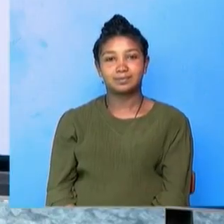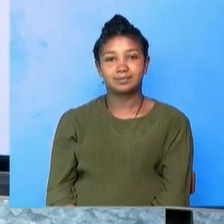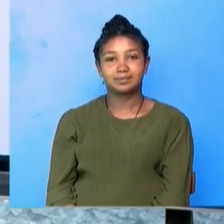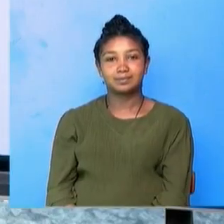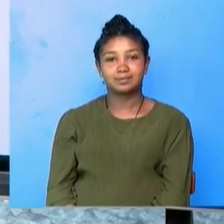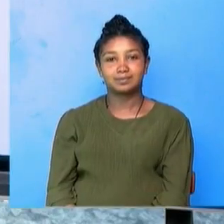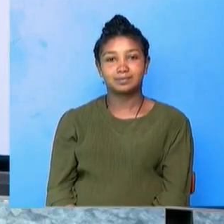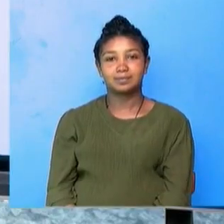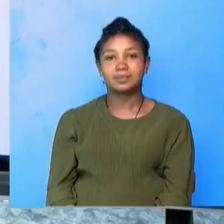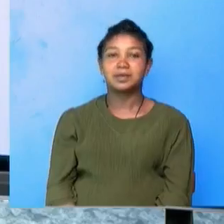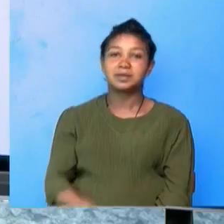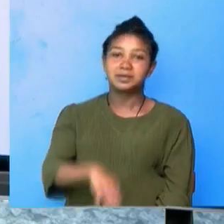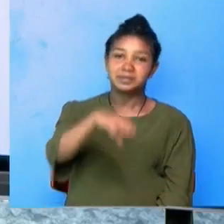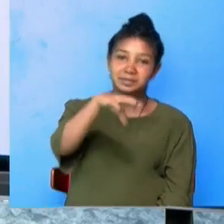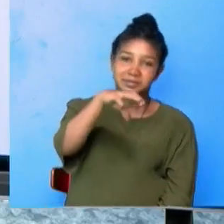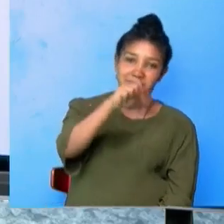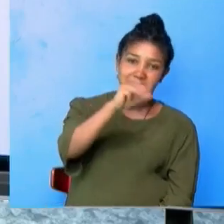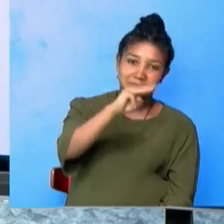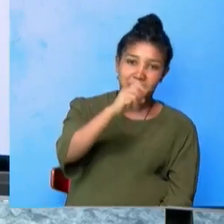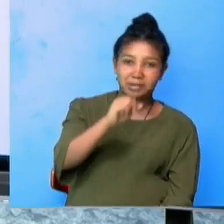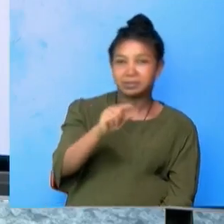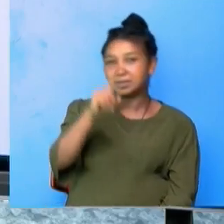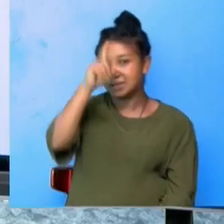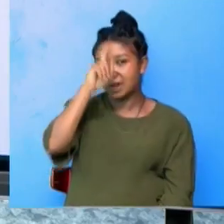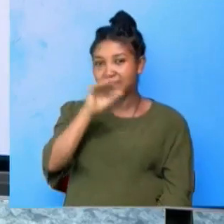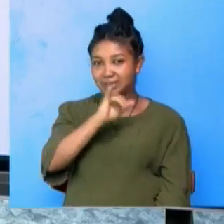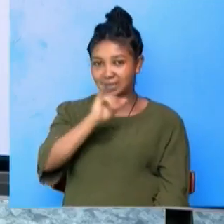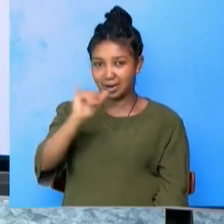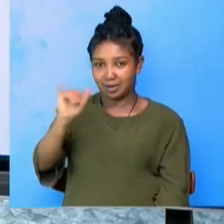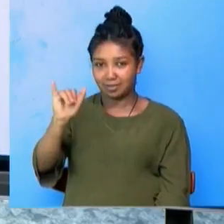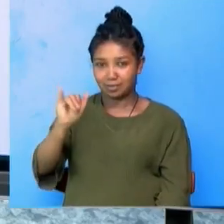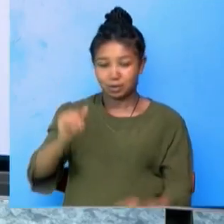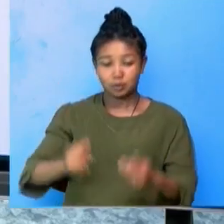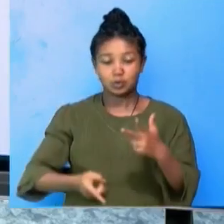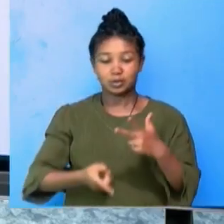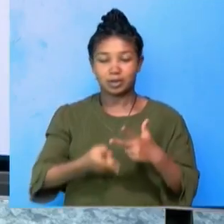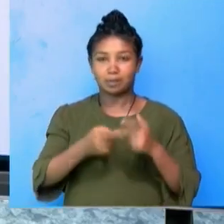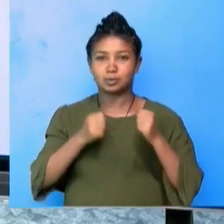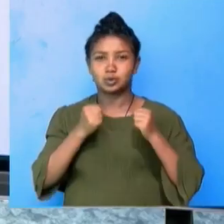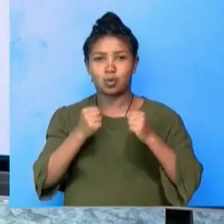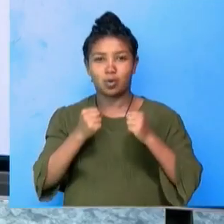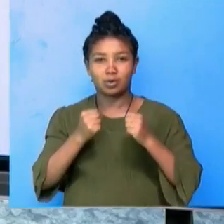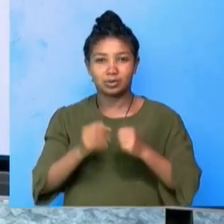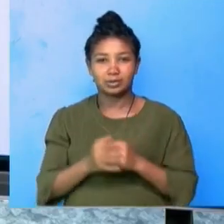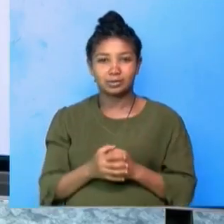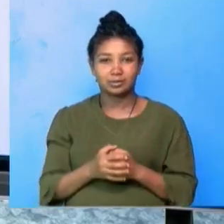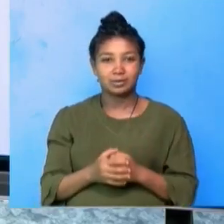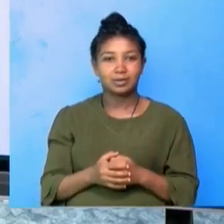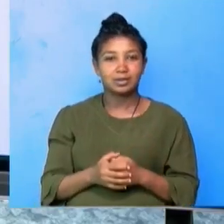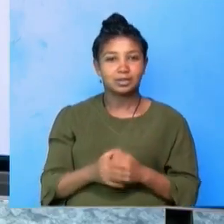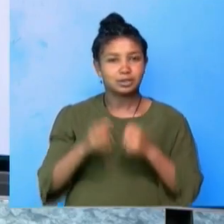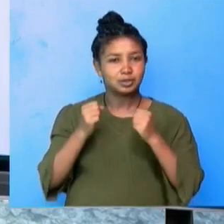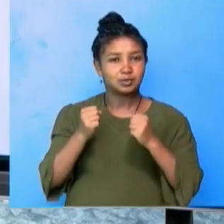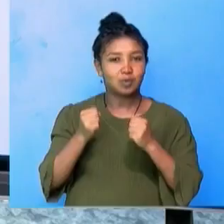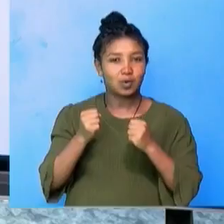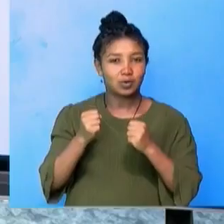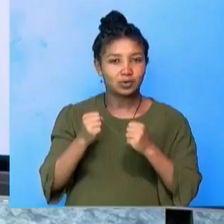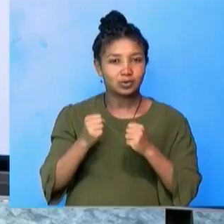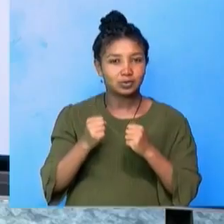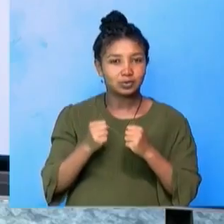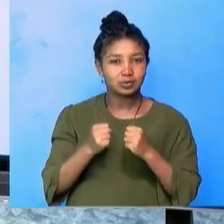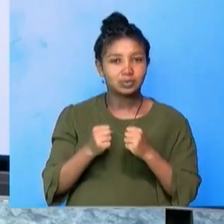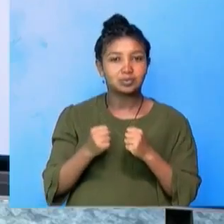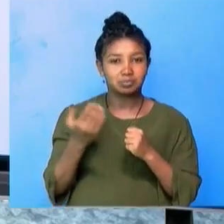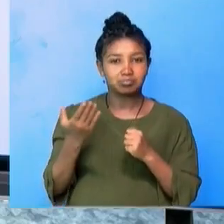Clever, smart, clever. Here is strong. Strong. Here is the